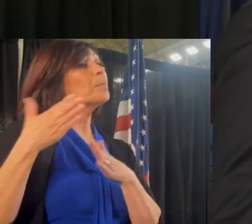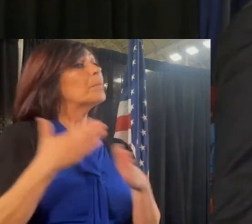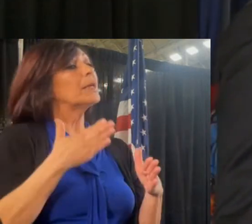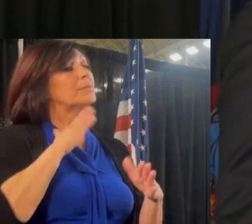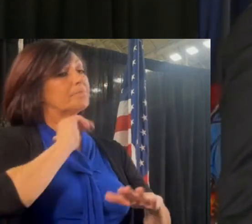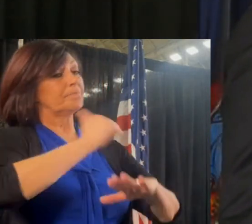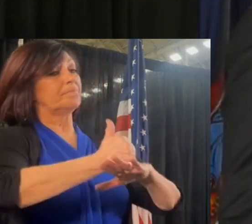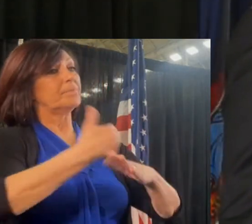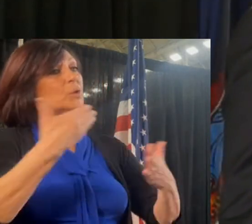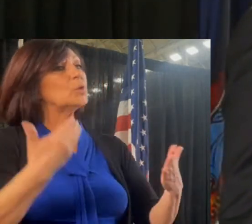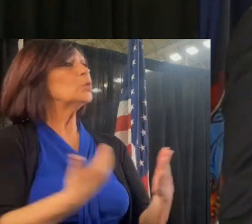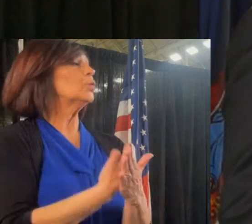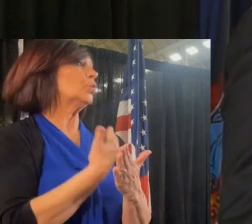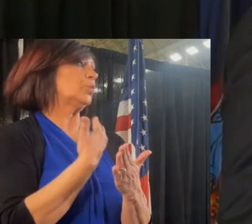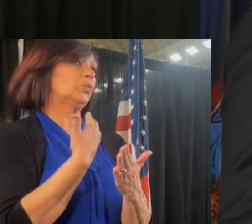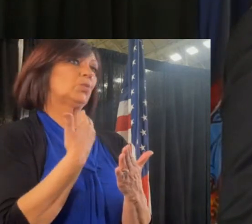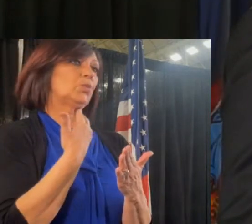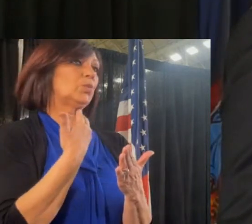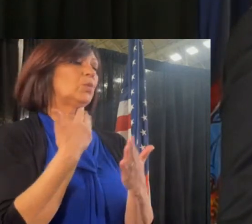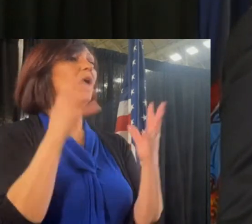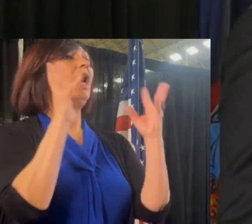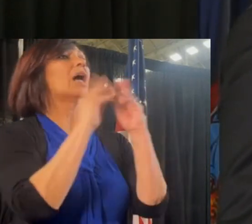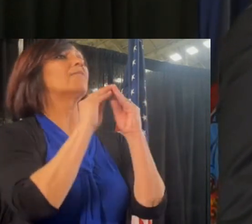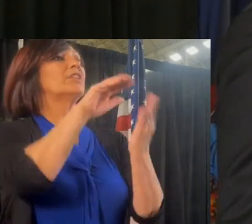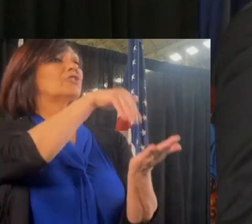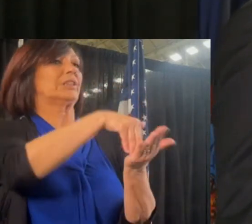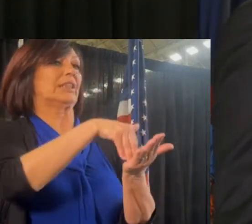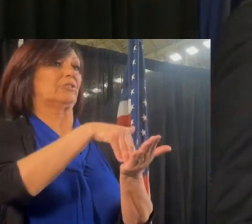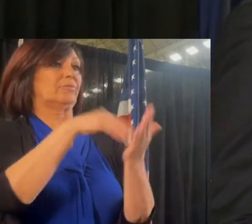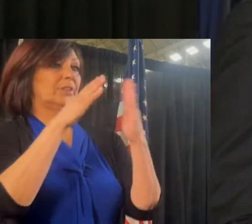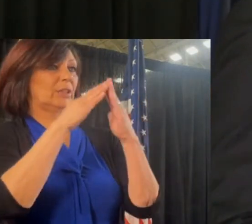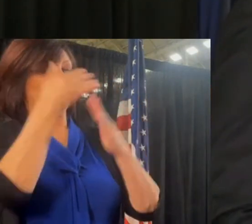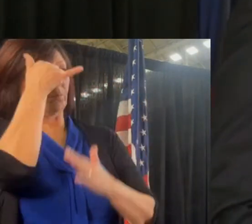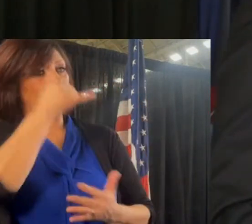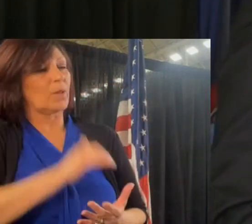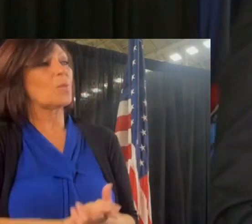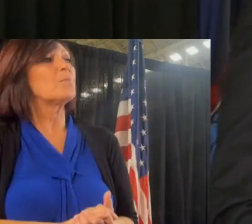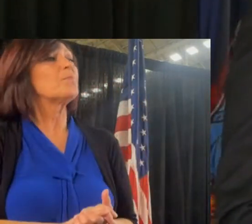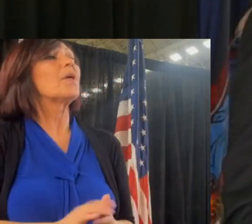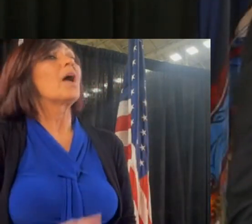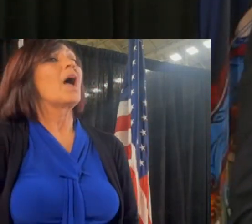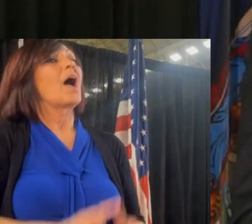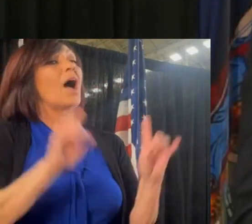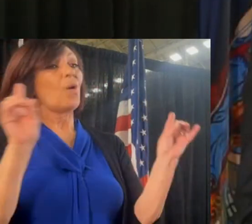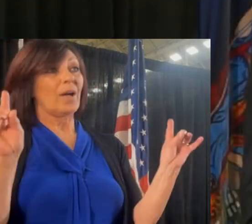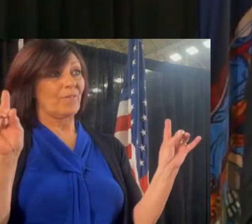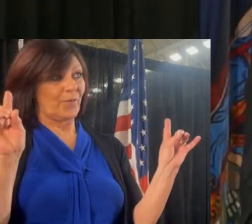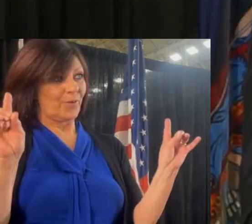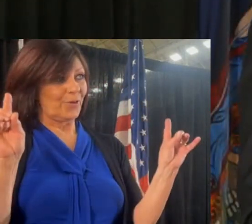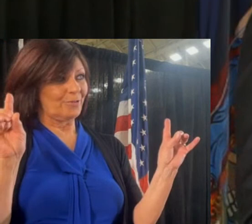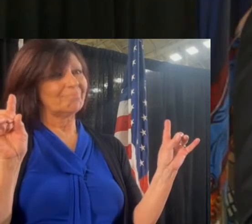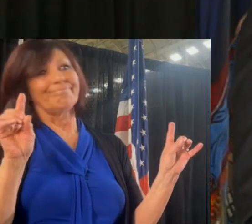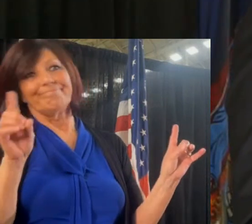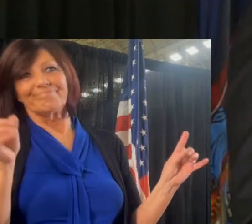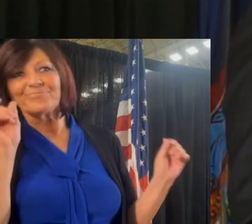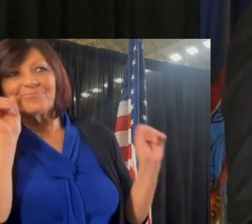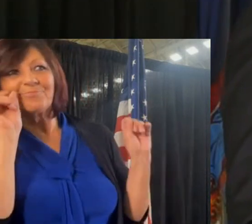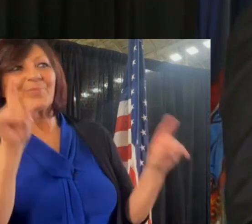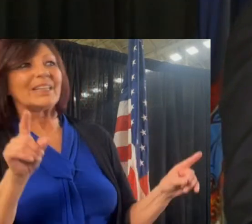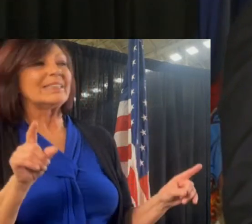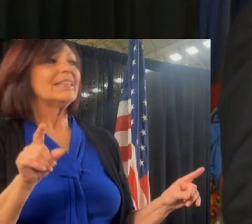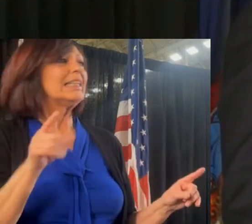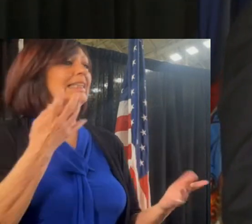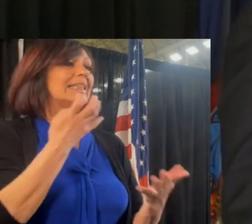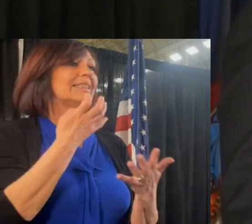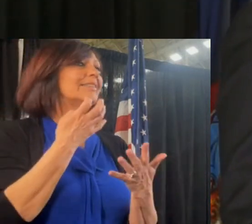a new state-of-the-art convention center in downtown Buffalo. However, no one should be surprised to hear that the